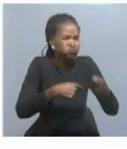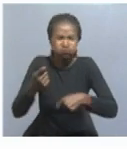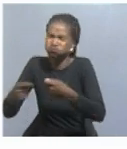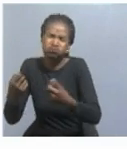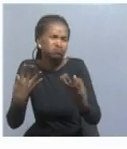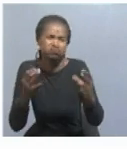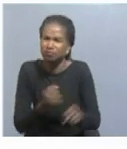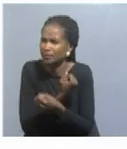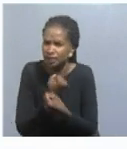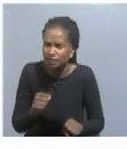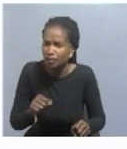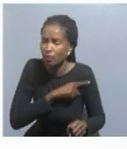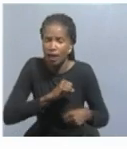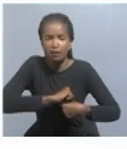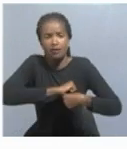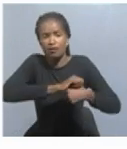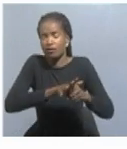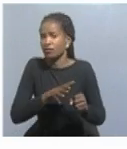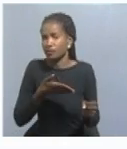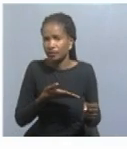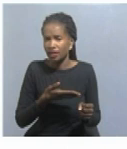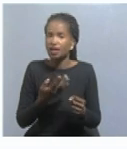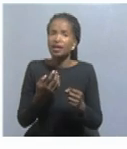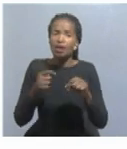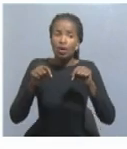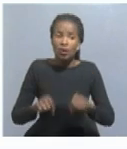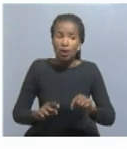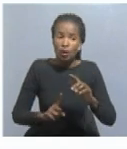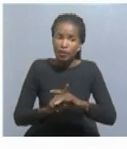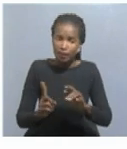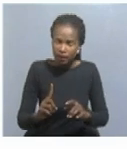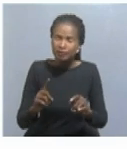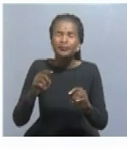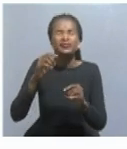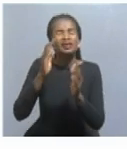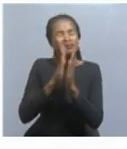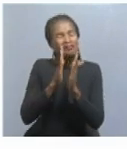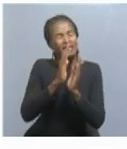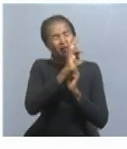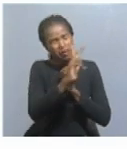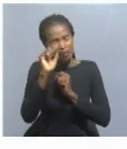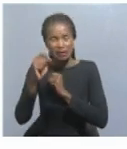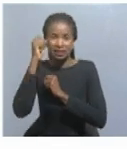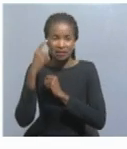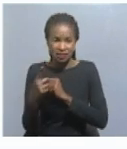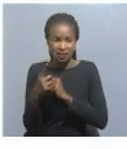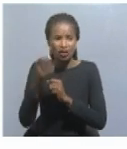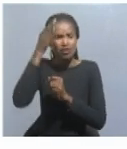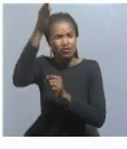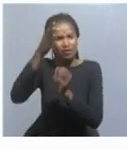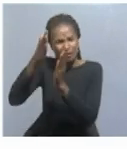now. What is also critical to understand is, I think, the projections in terms